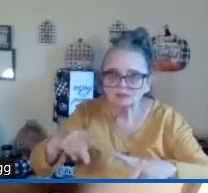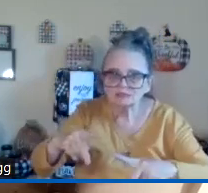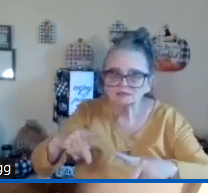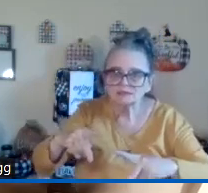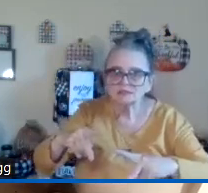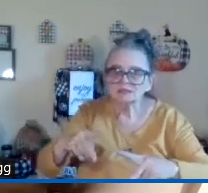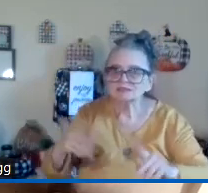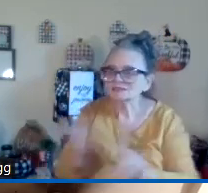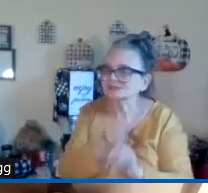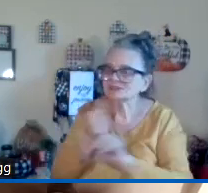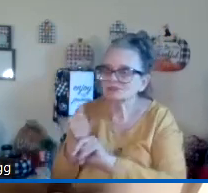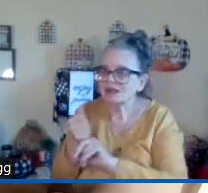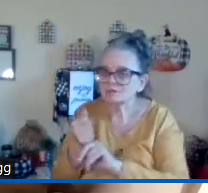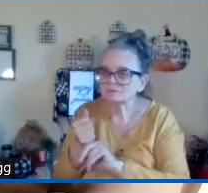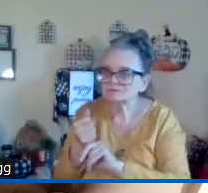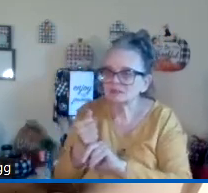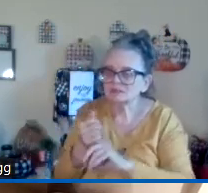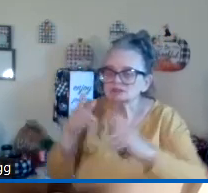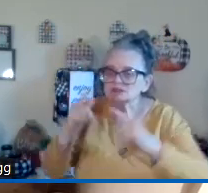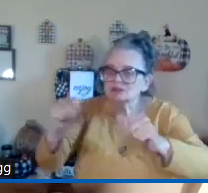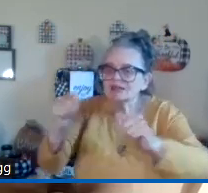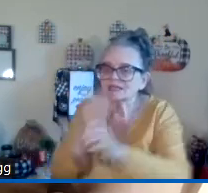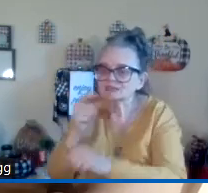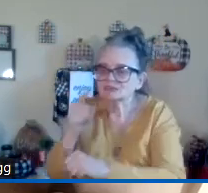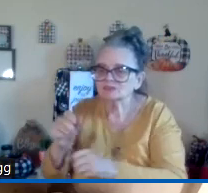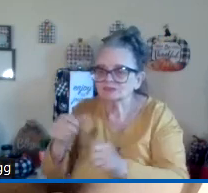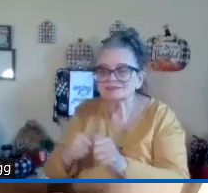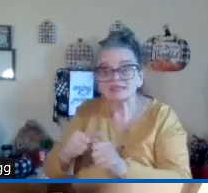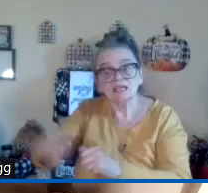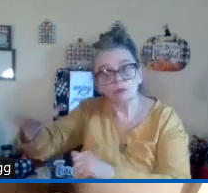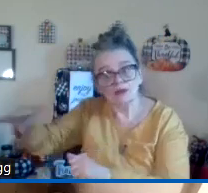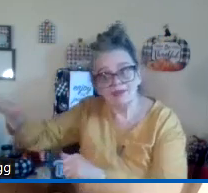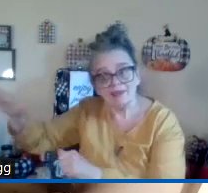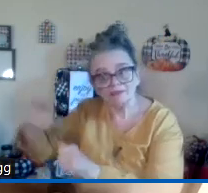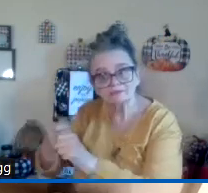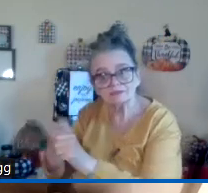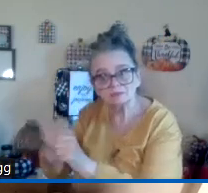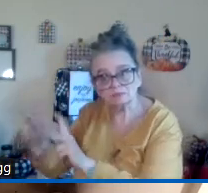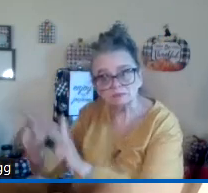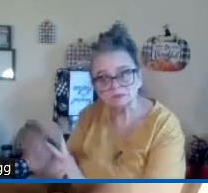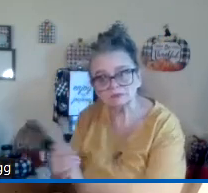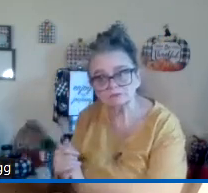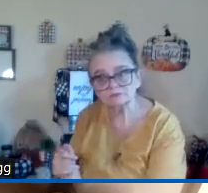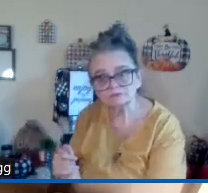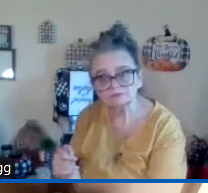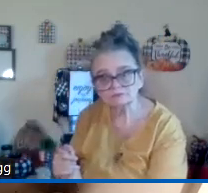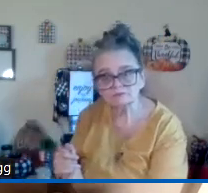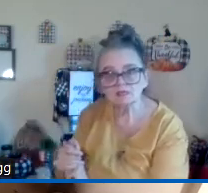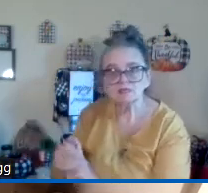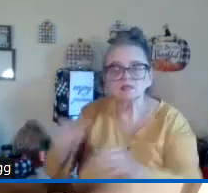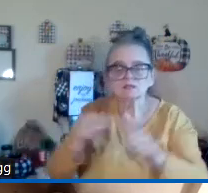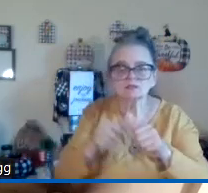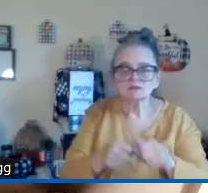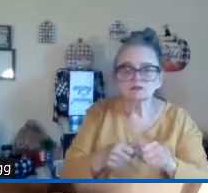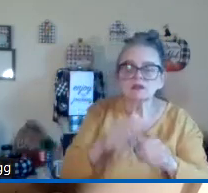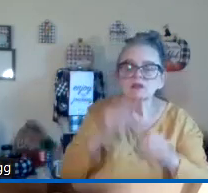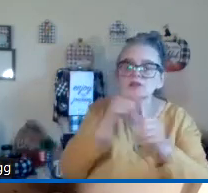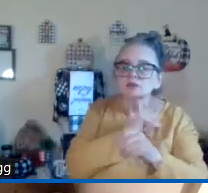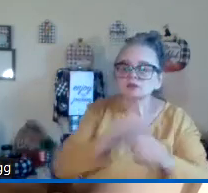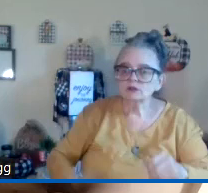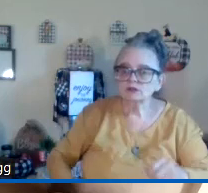past, and even myself at times, I see a person in need, and I think, oh, I can't give them